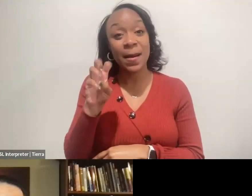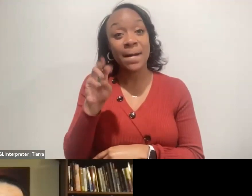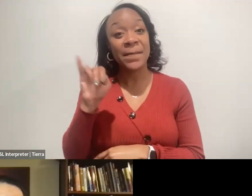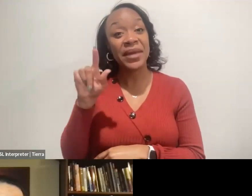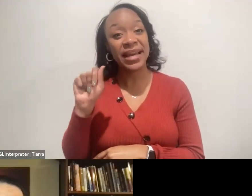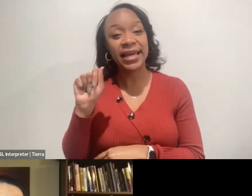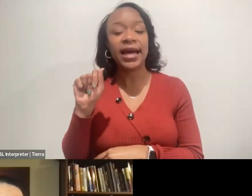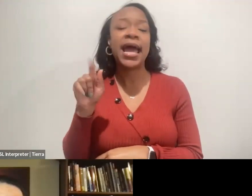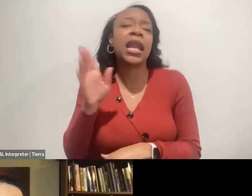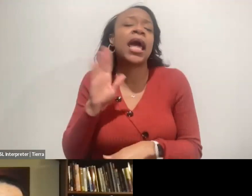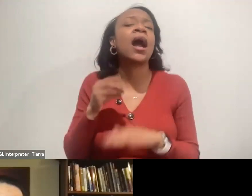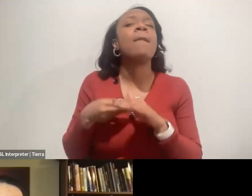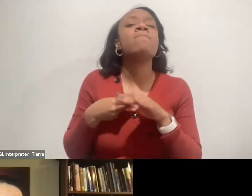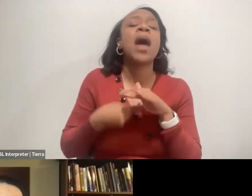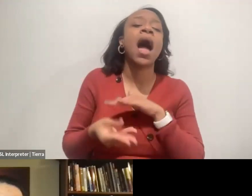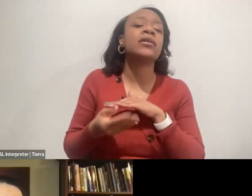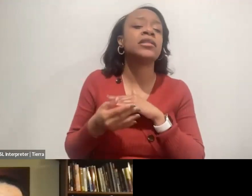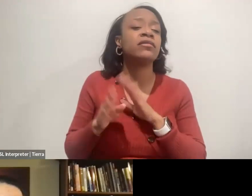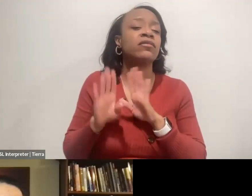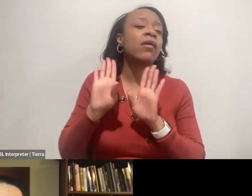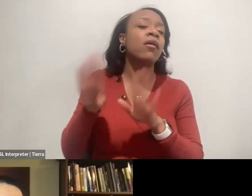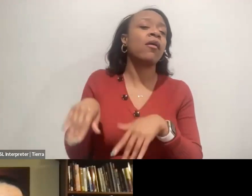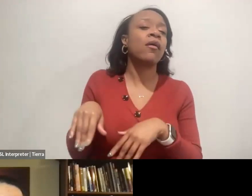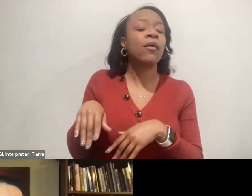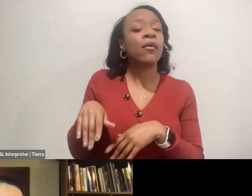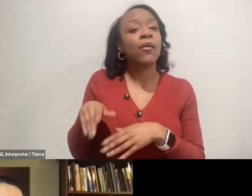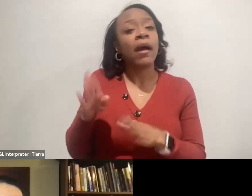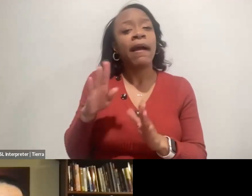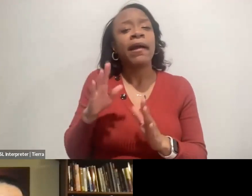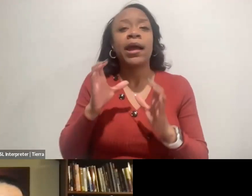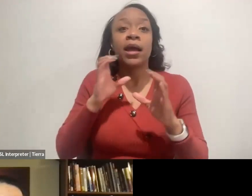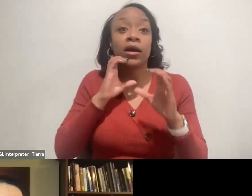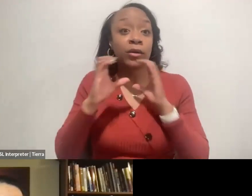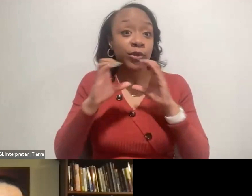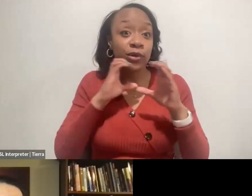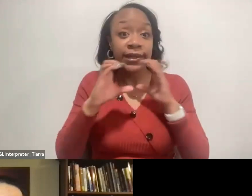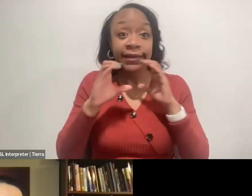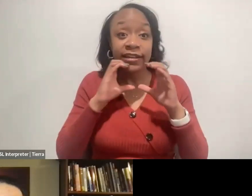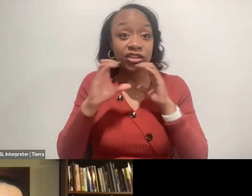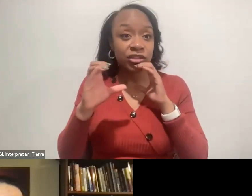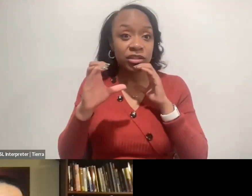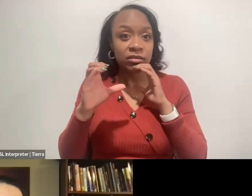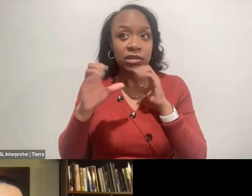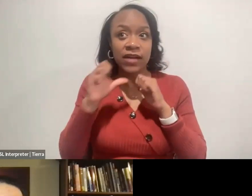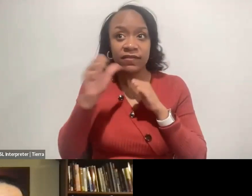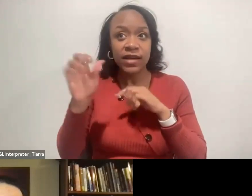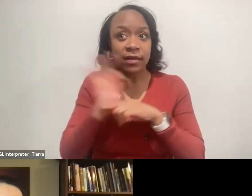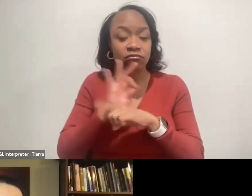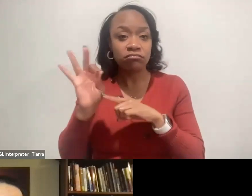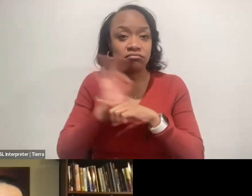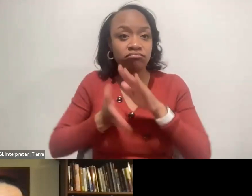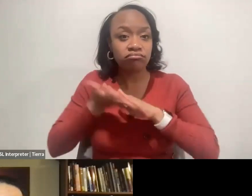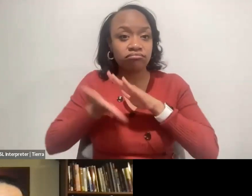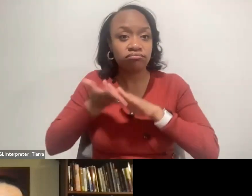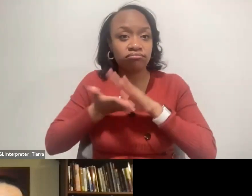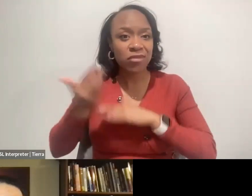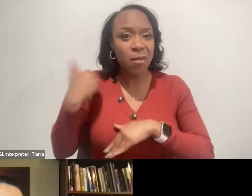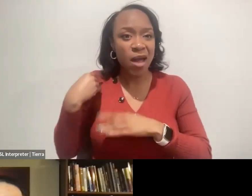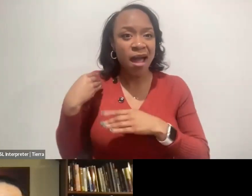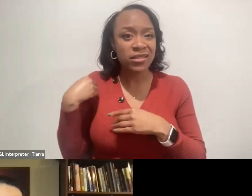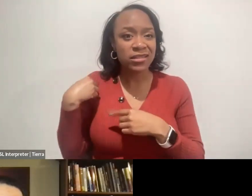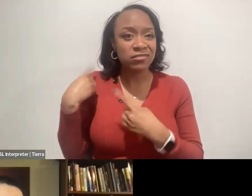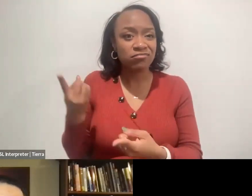of passive voice way that communications have not been functioning for the last few